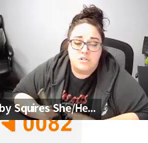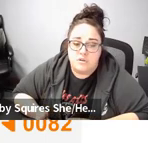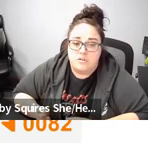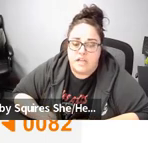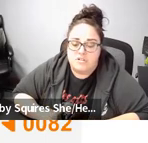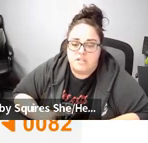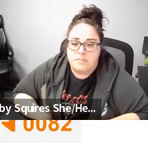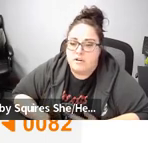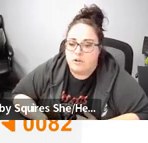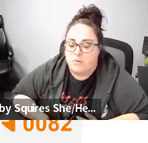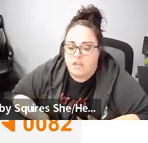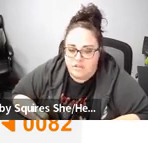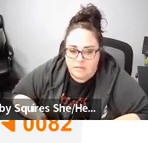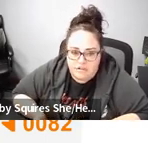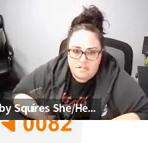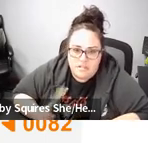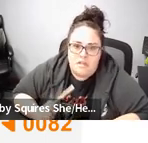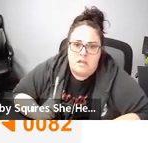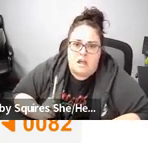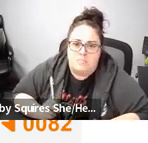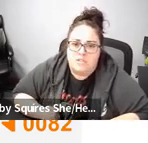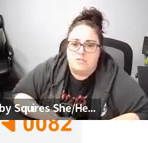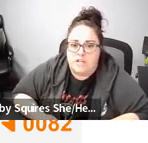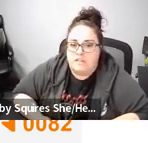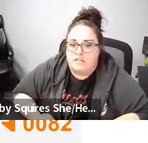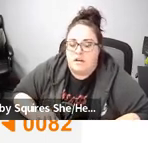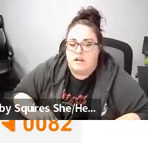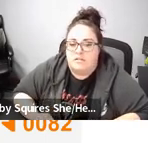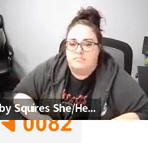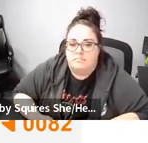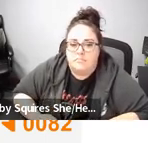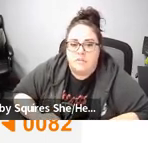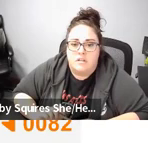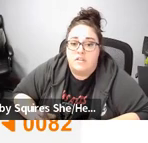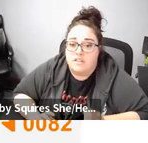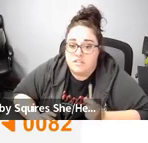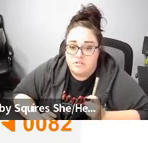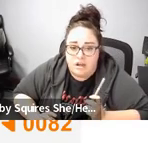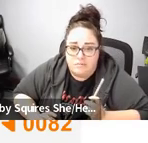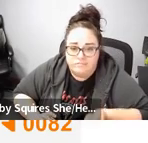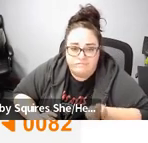Evil Controllers, actually, they partnered with Able Gamers to create